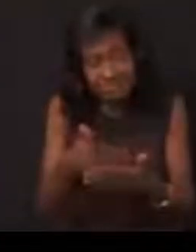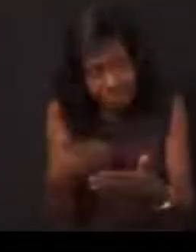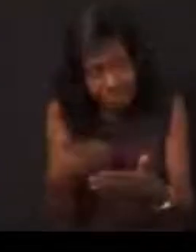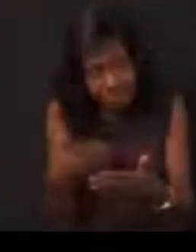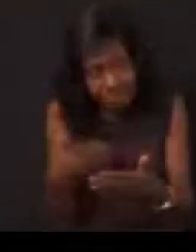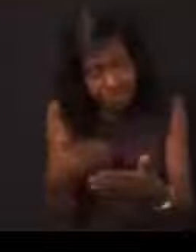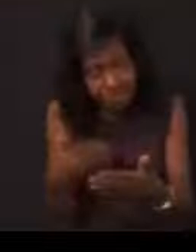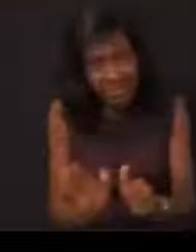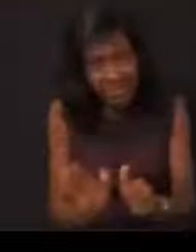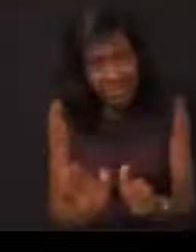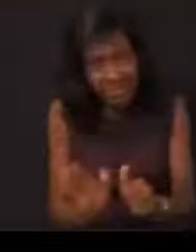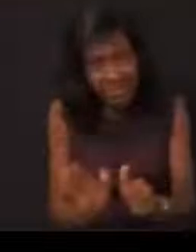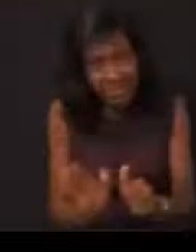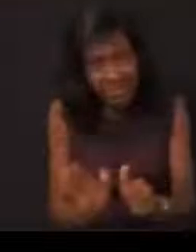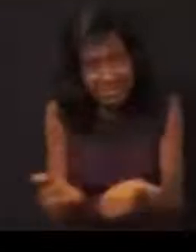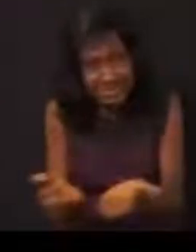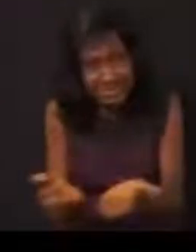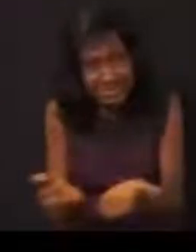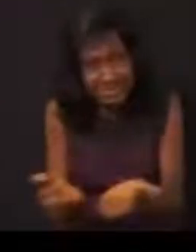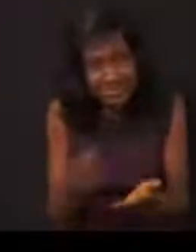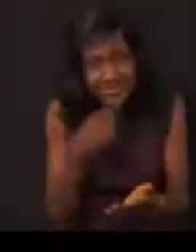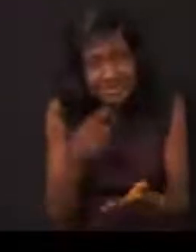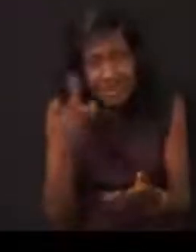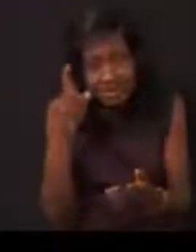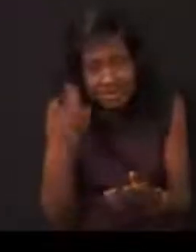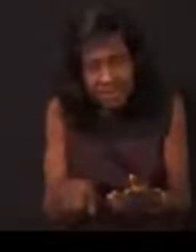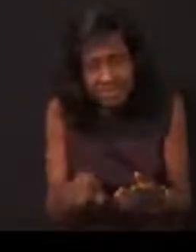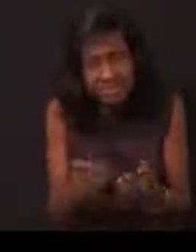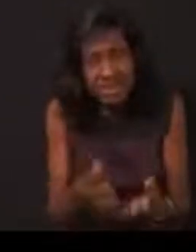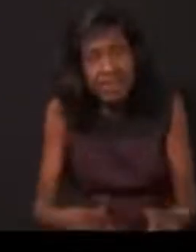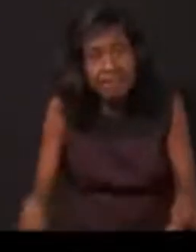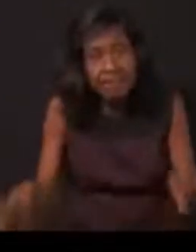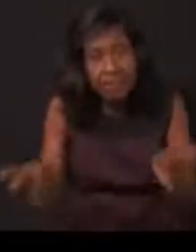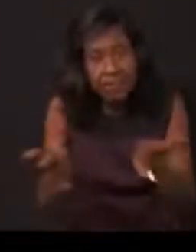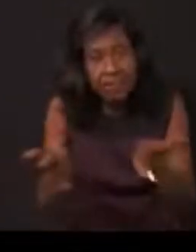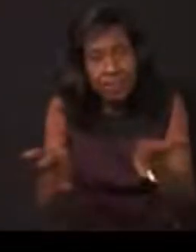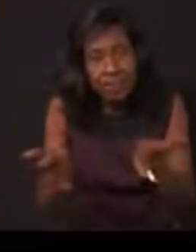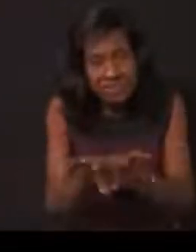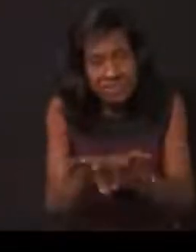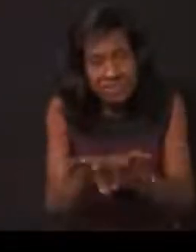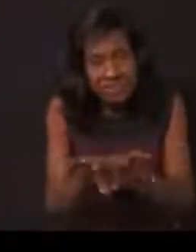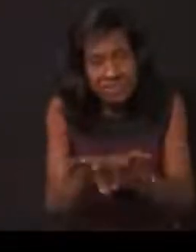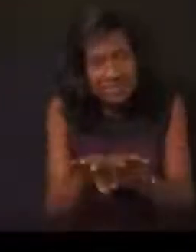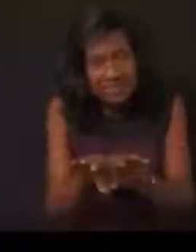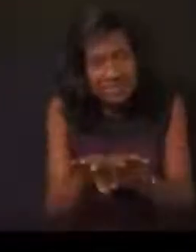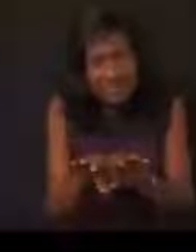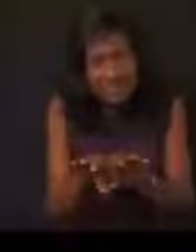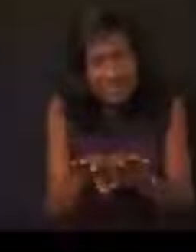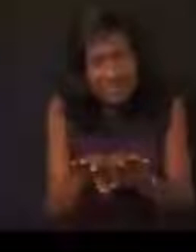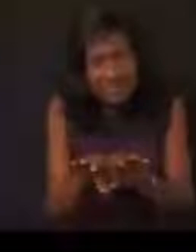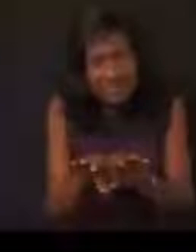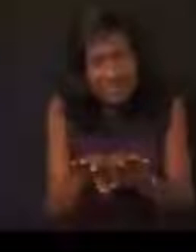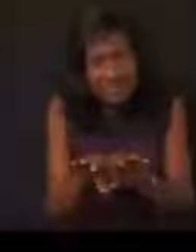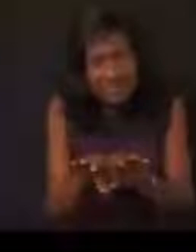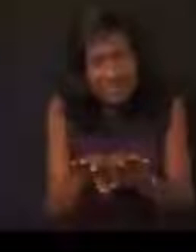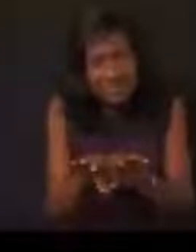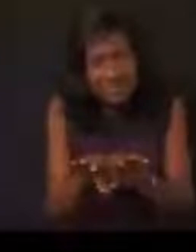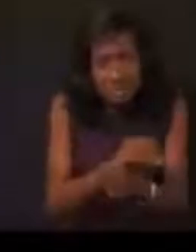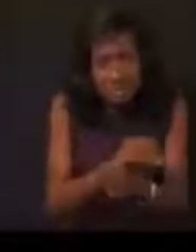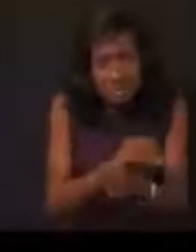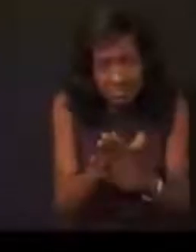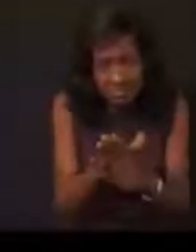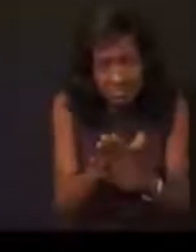In this context, it is absolutely essential that we get the management of COVID-19 in the community